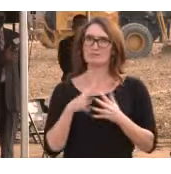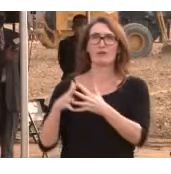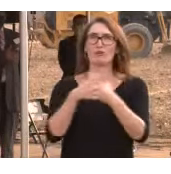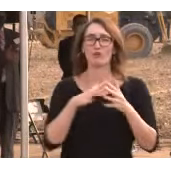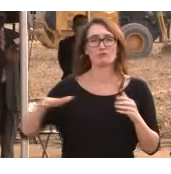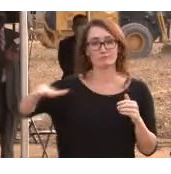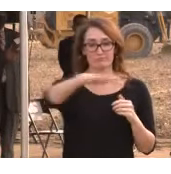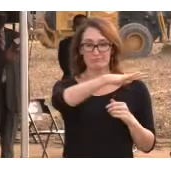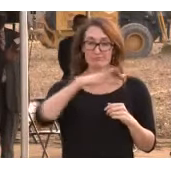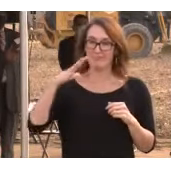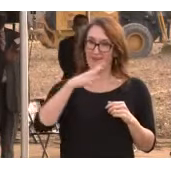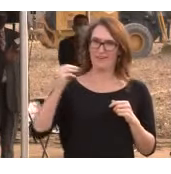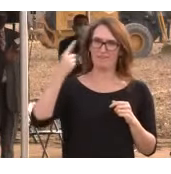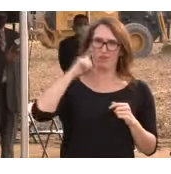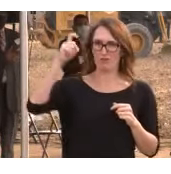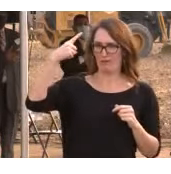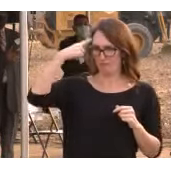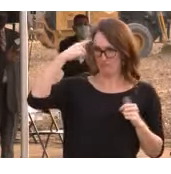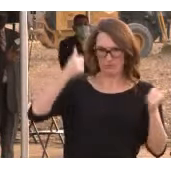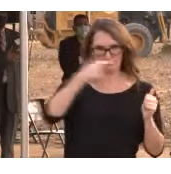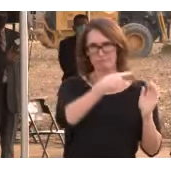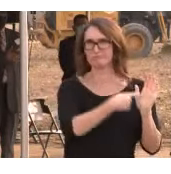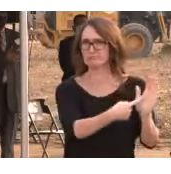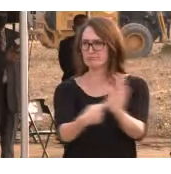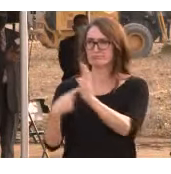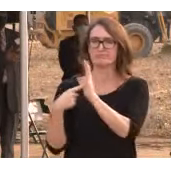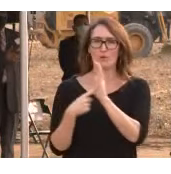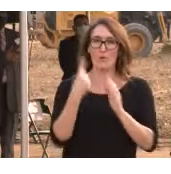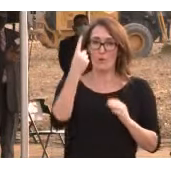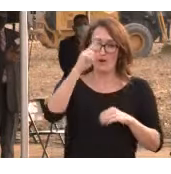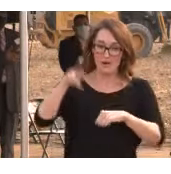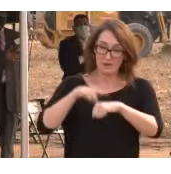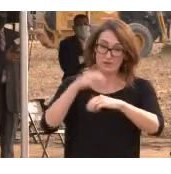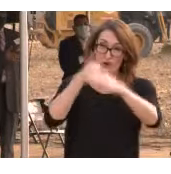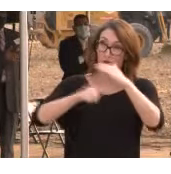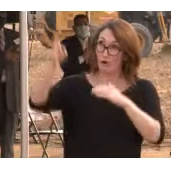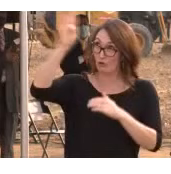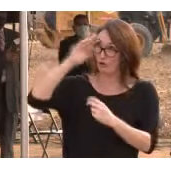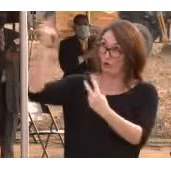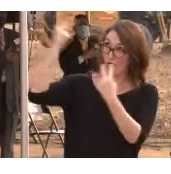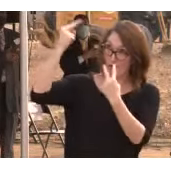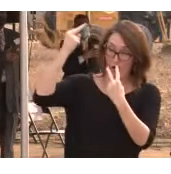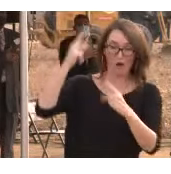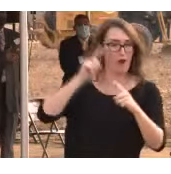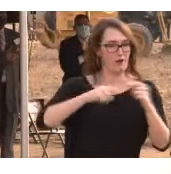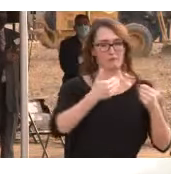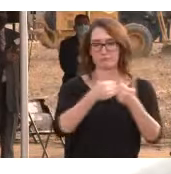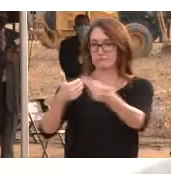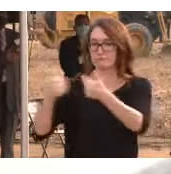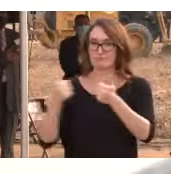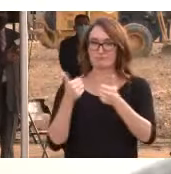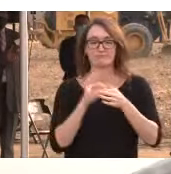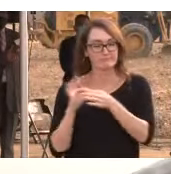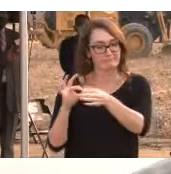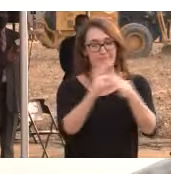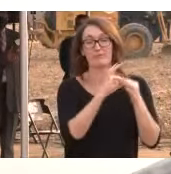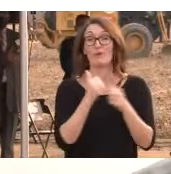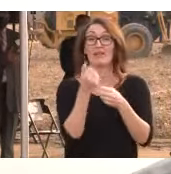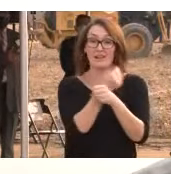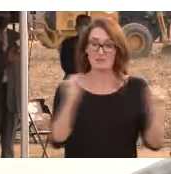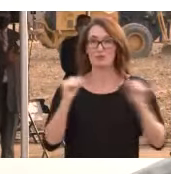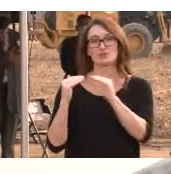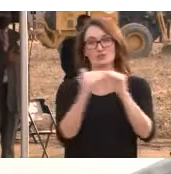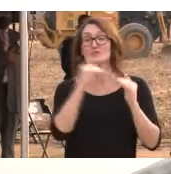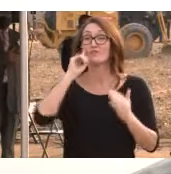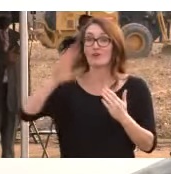America and to the Republic for which it stands, one nation, under God, indivisible, with liberty and